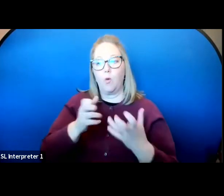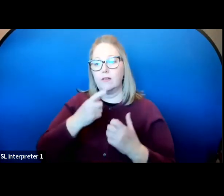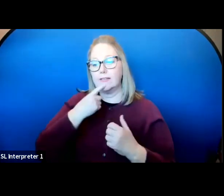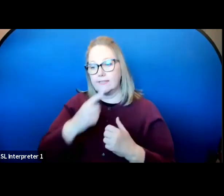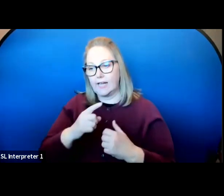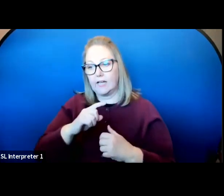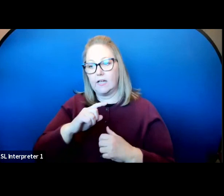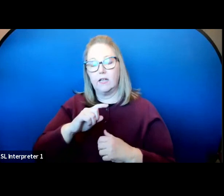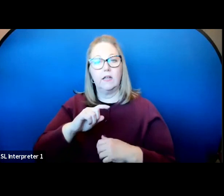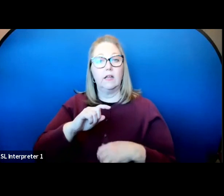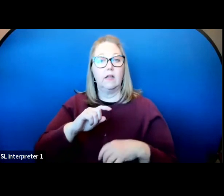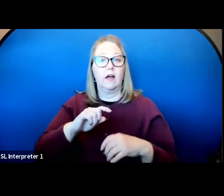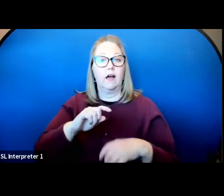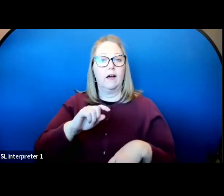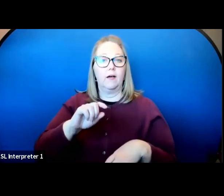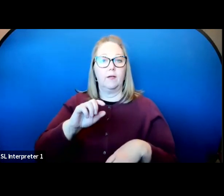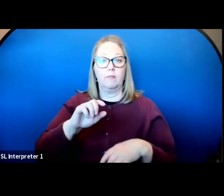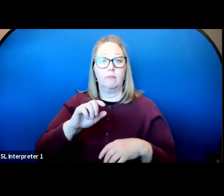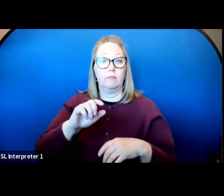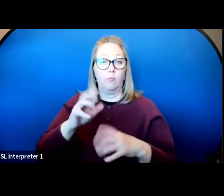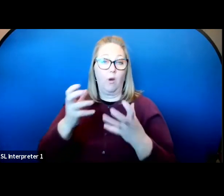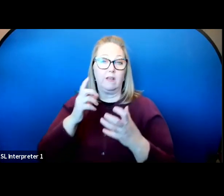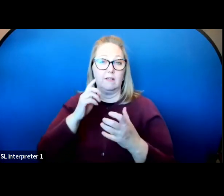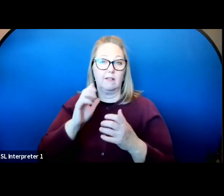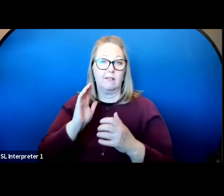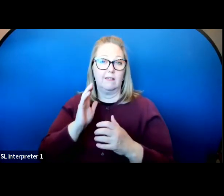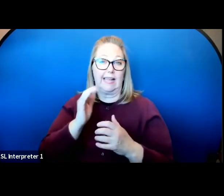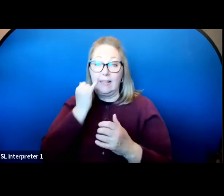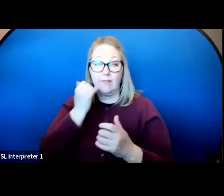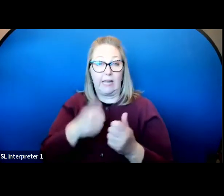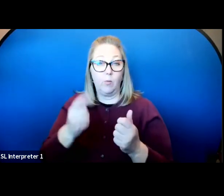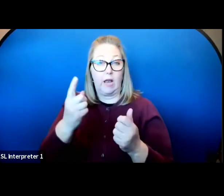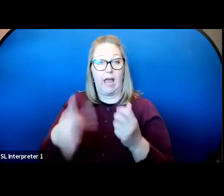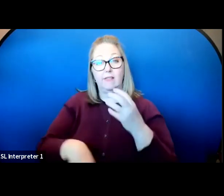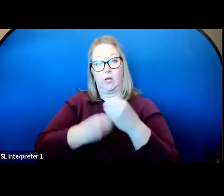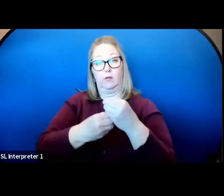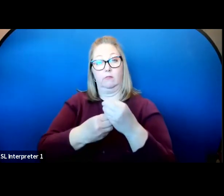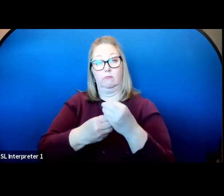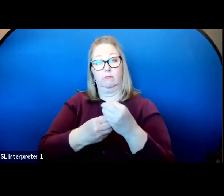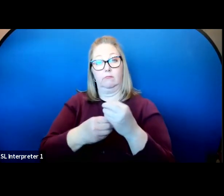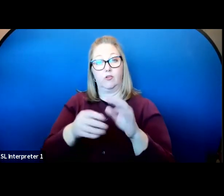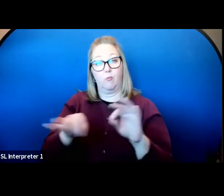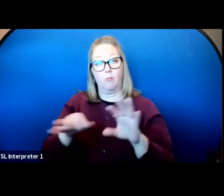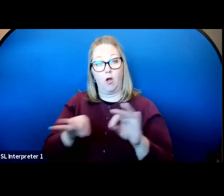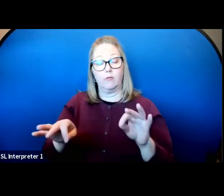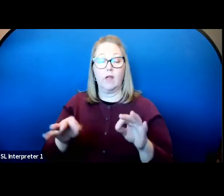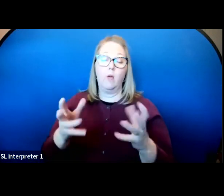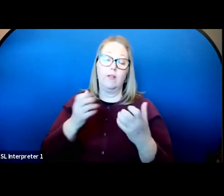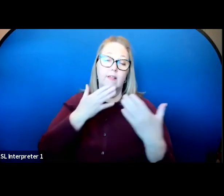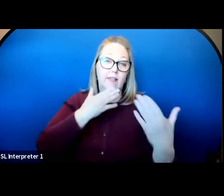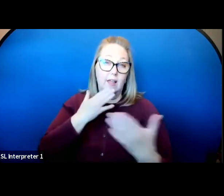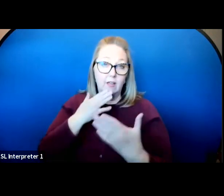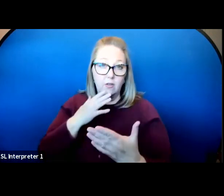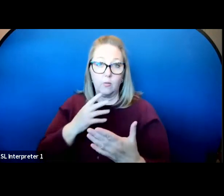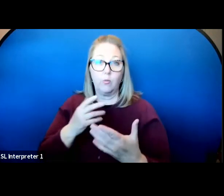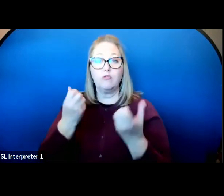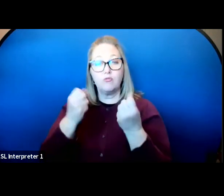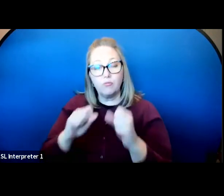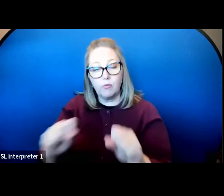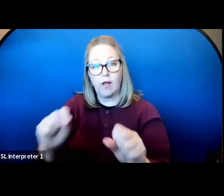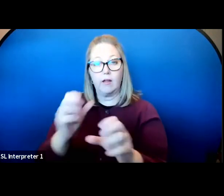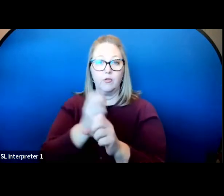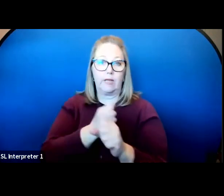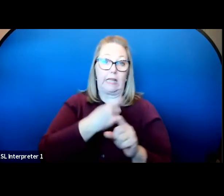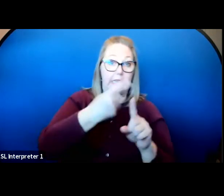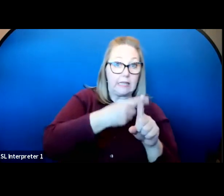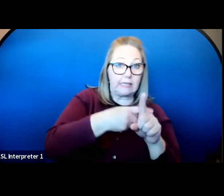just a closing remark if they have one. I want to thank everyone for participating today. We're doing everything we can to get the landlords